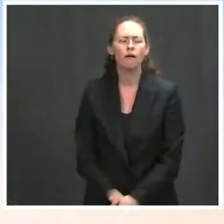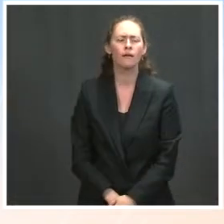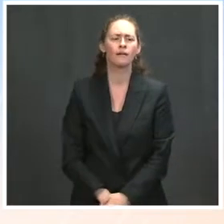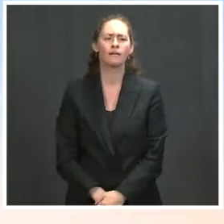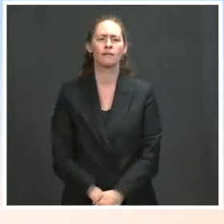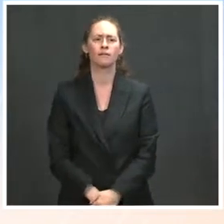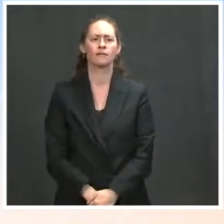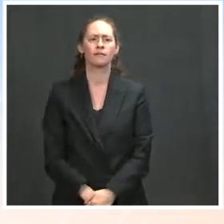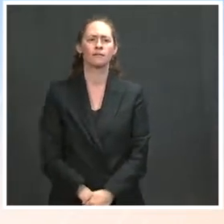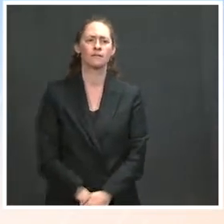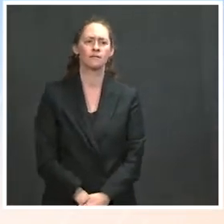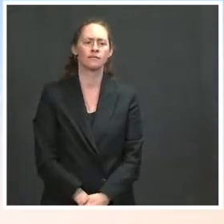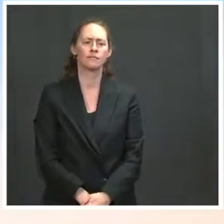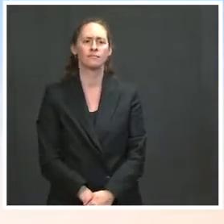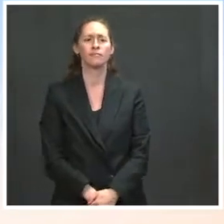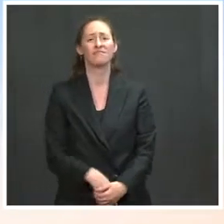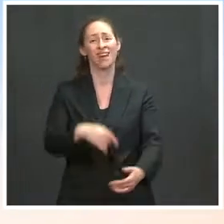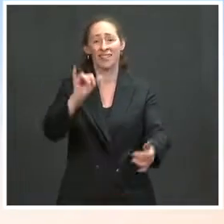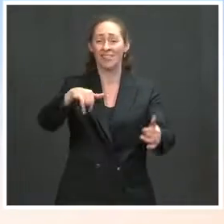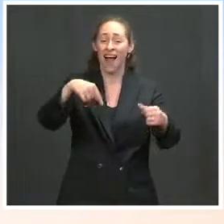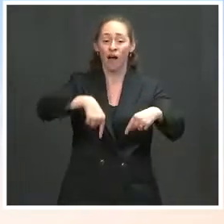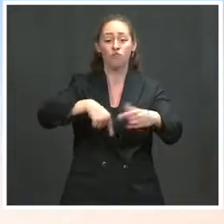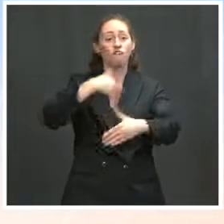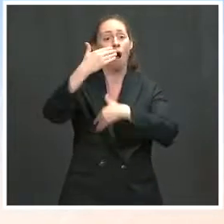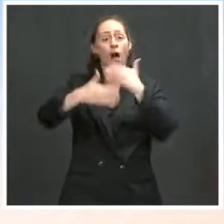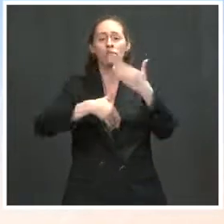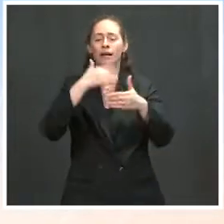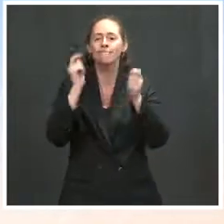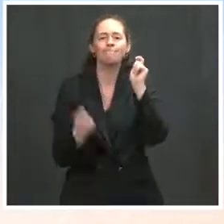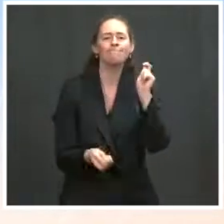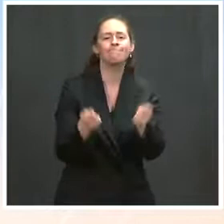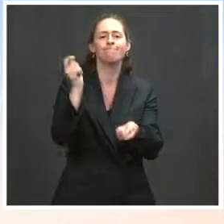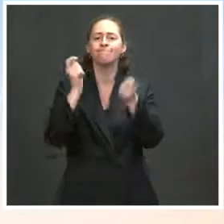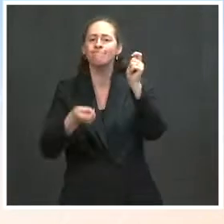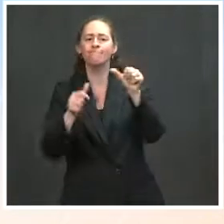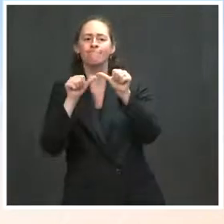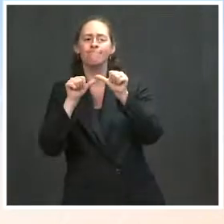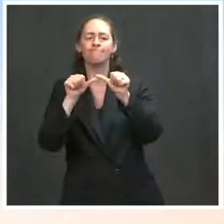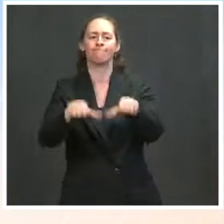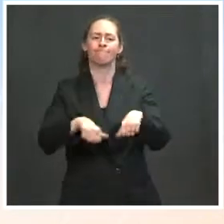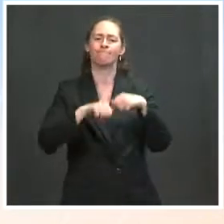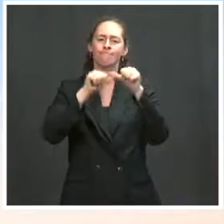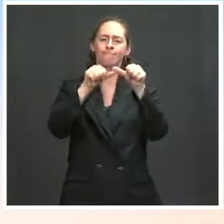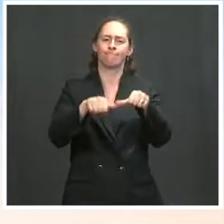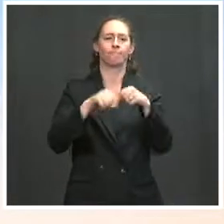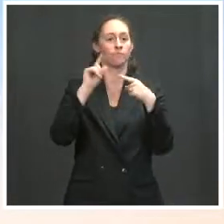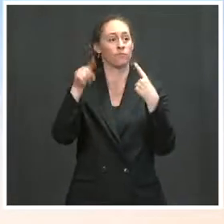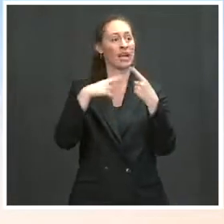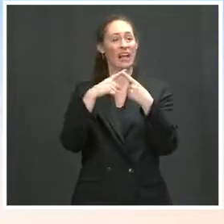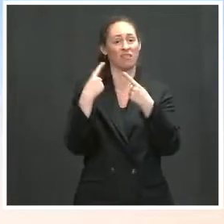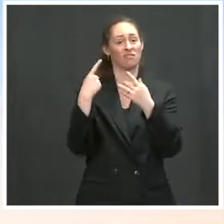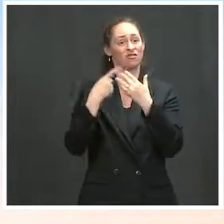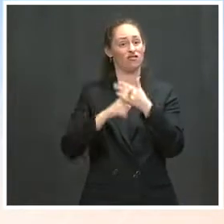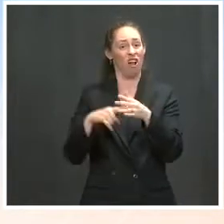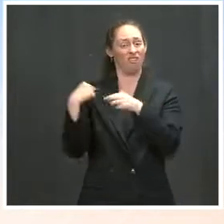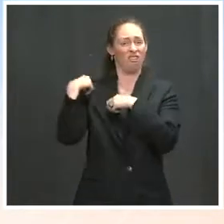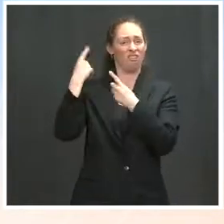This is something that has been going on since March. So this is not a change. This is